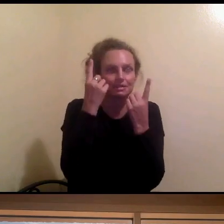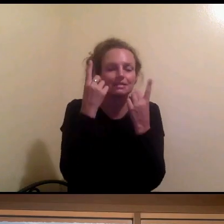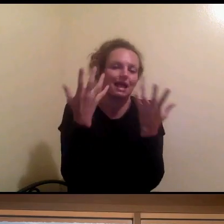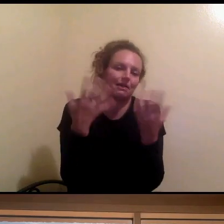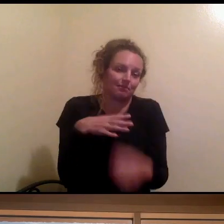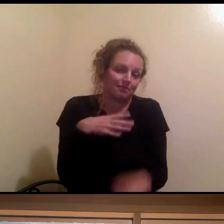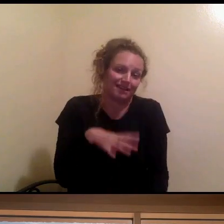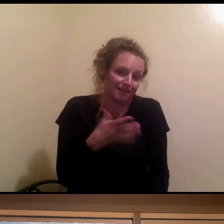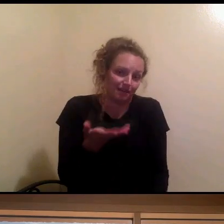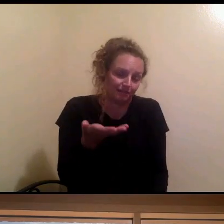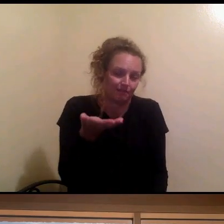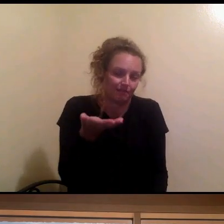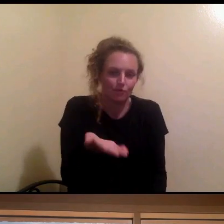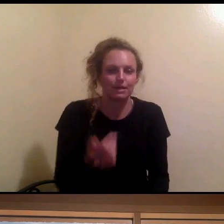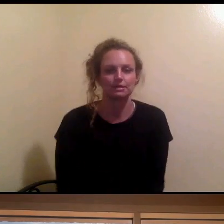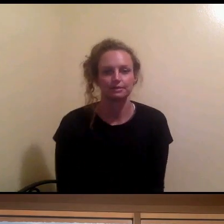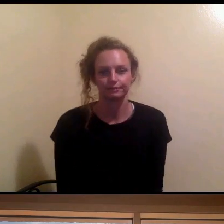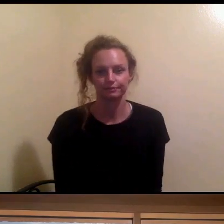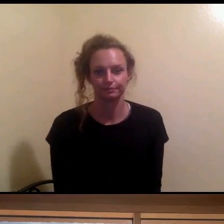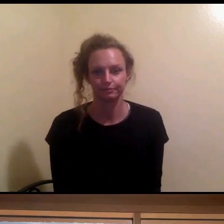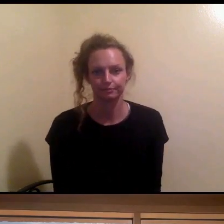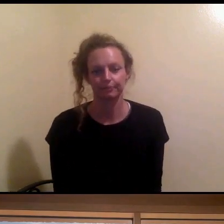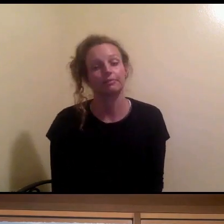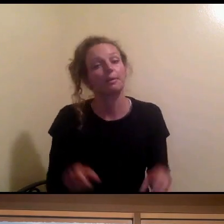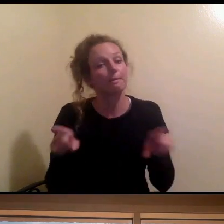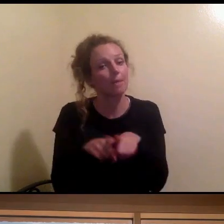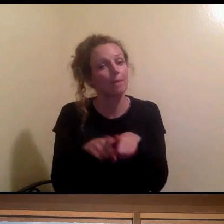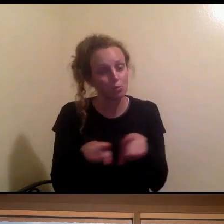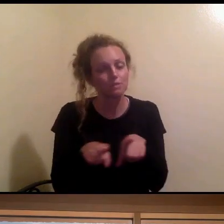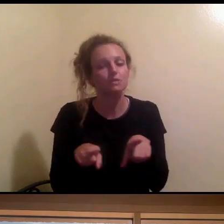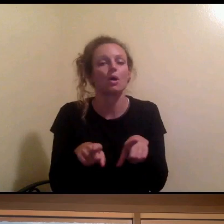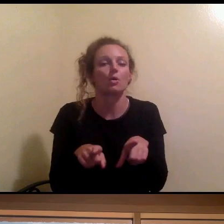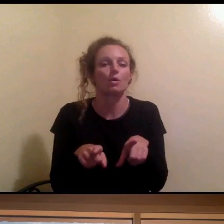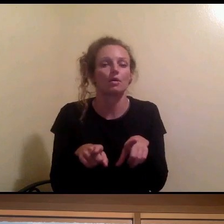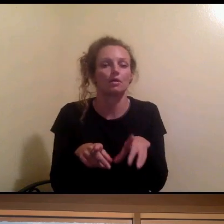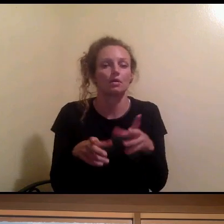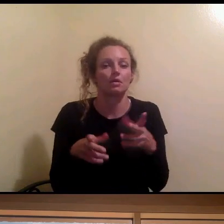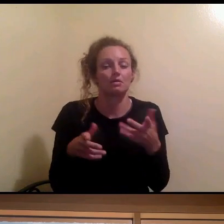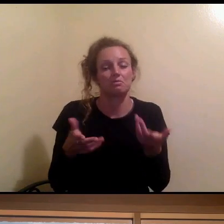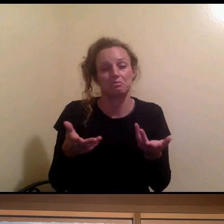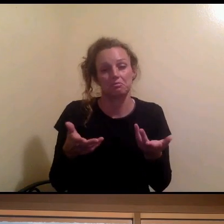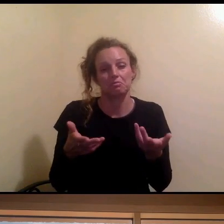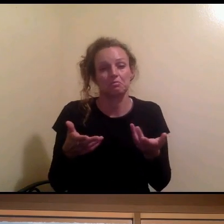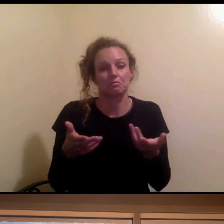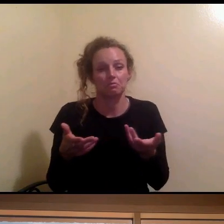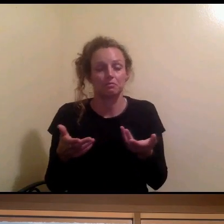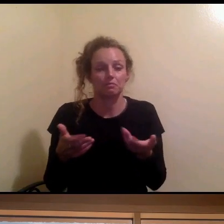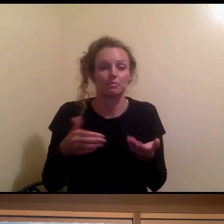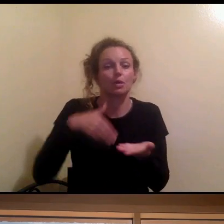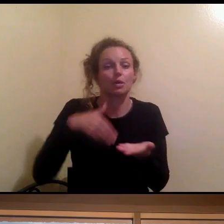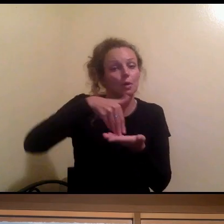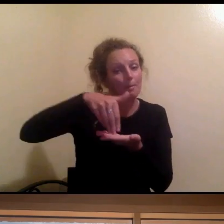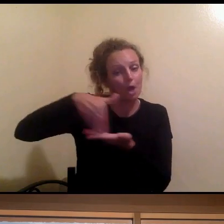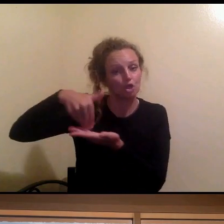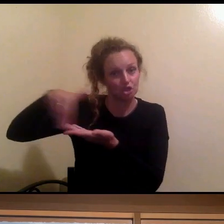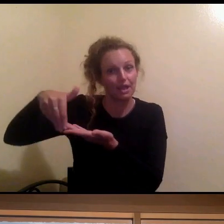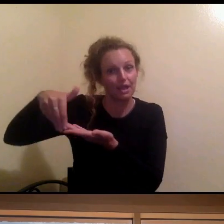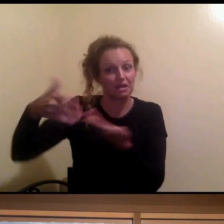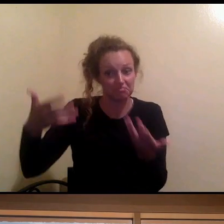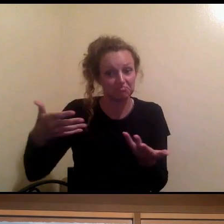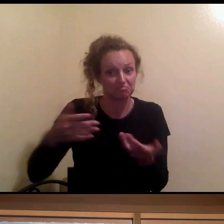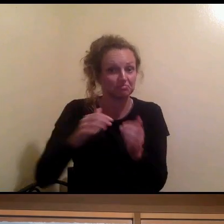on will also be acting as distribution partners. Commercially, yes, it's viable, but Fred and I, from day one and